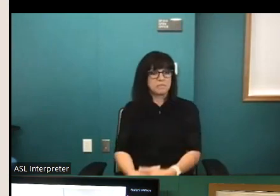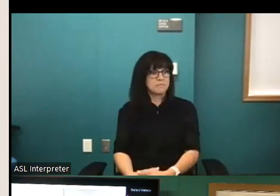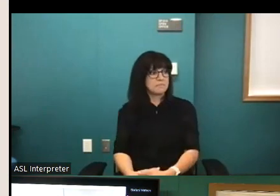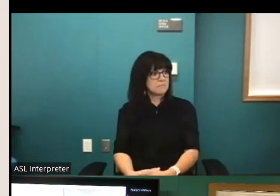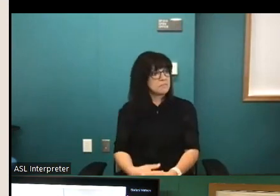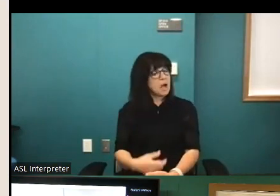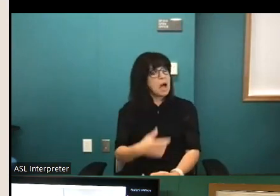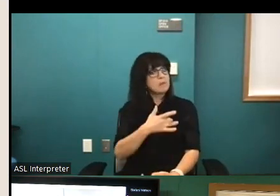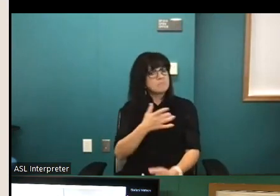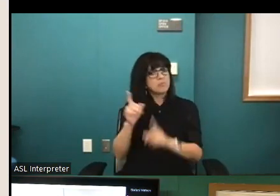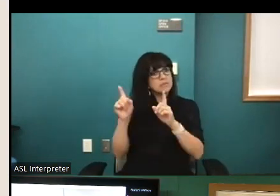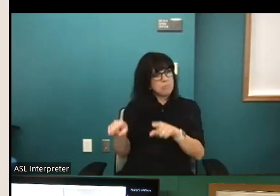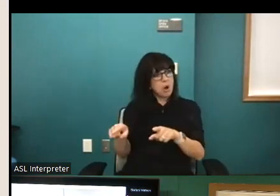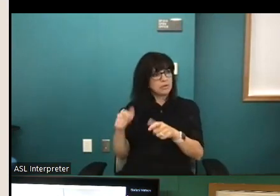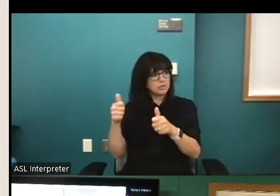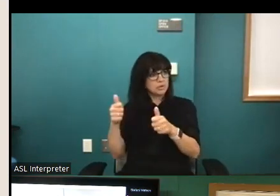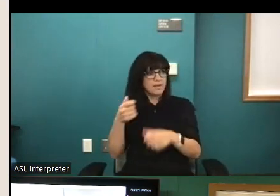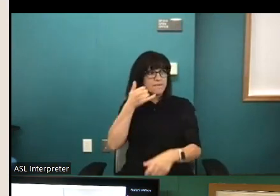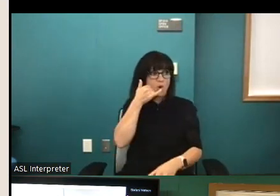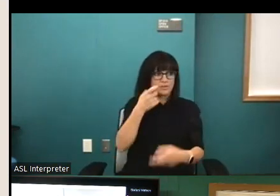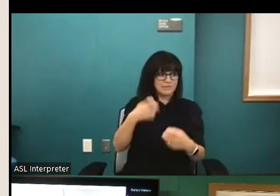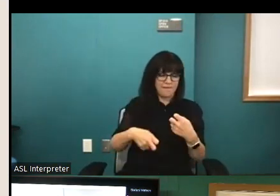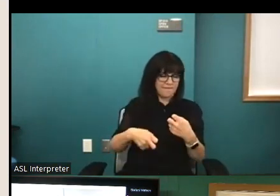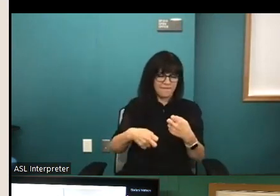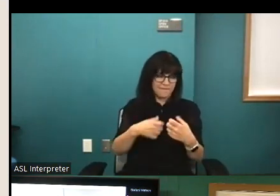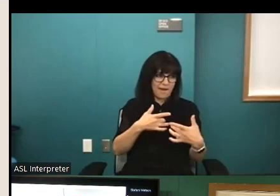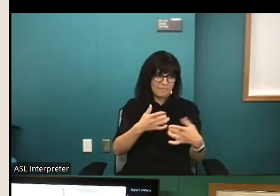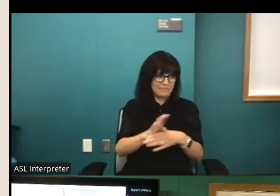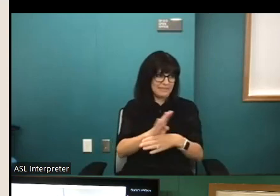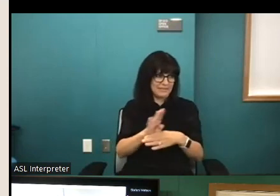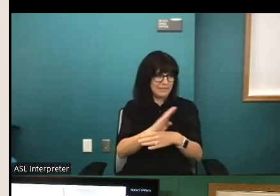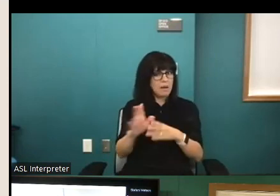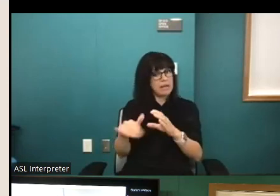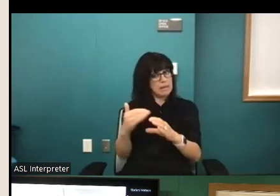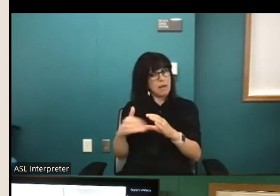good with email. Phone is hard because I'm busy. But email I'm pretty good about.